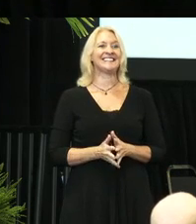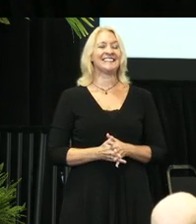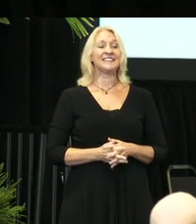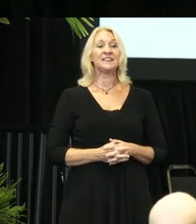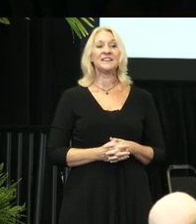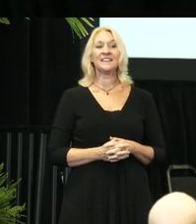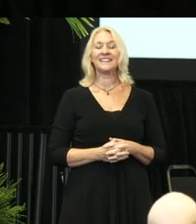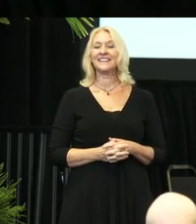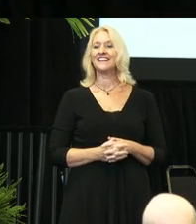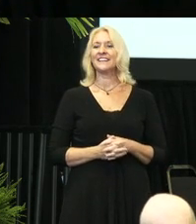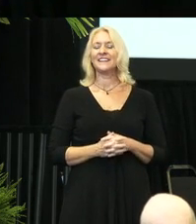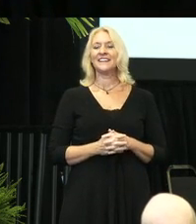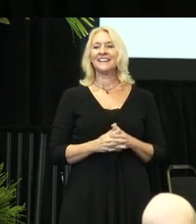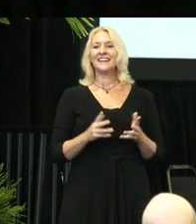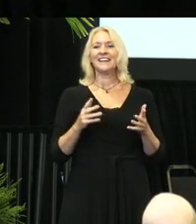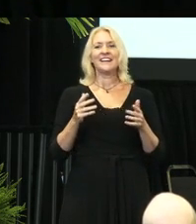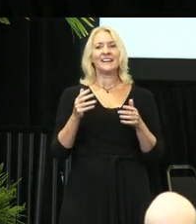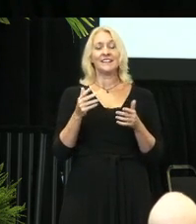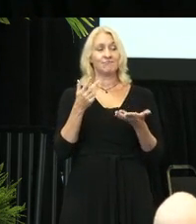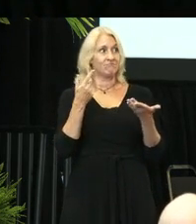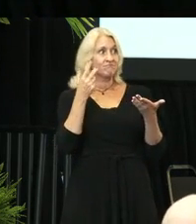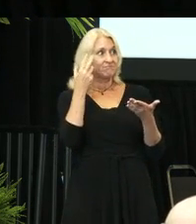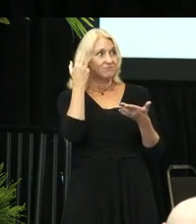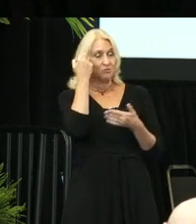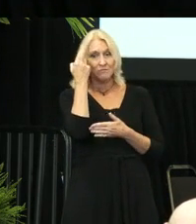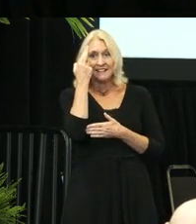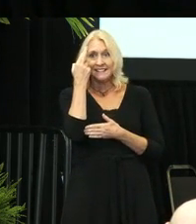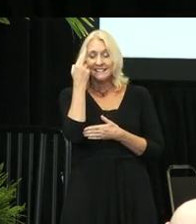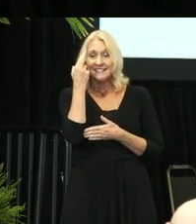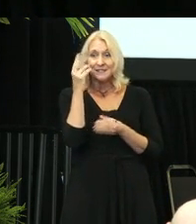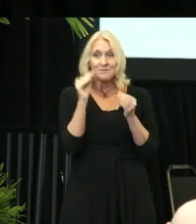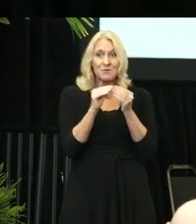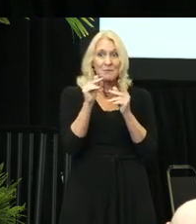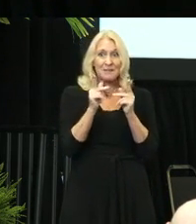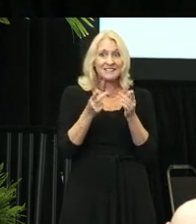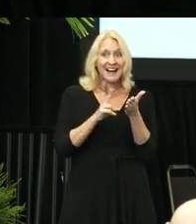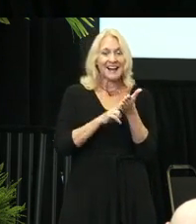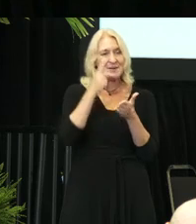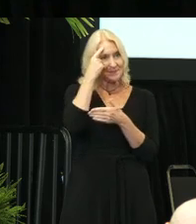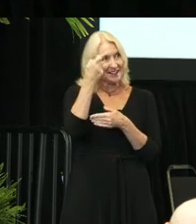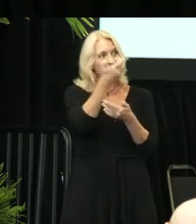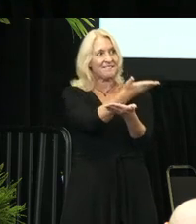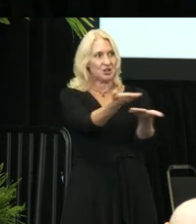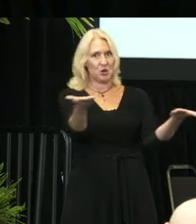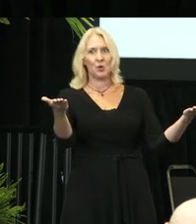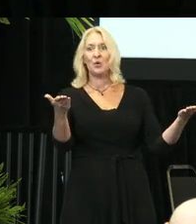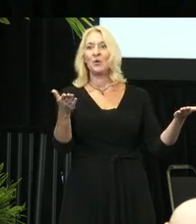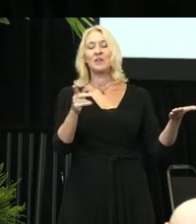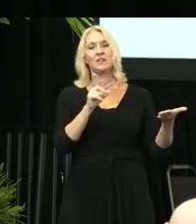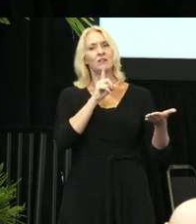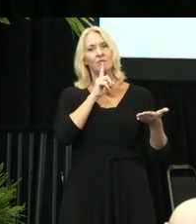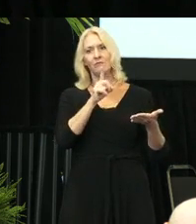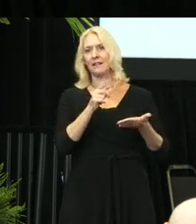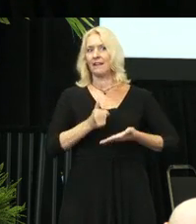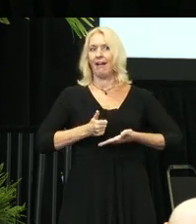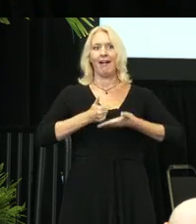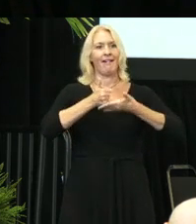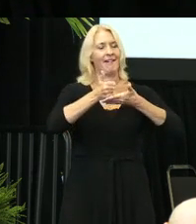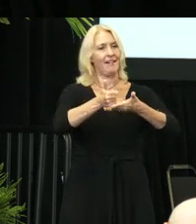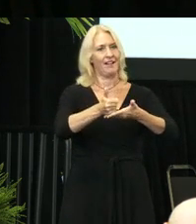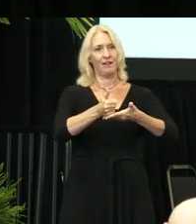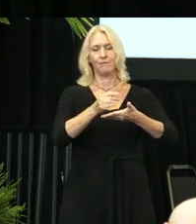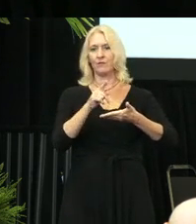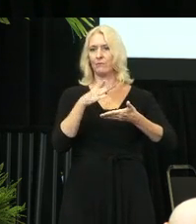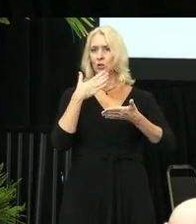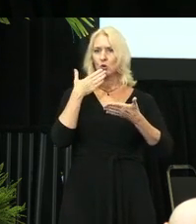That has happened because each and every one of you have been the safety net, have been the consistent person,